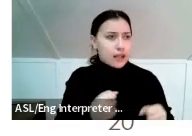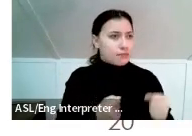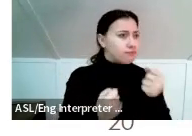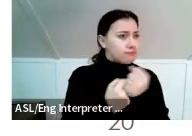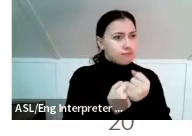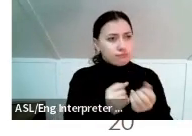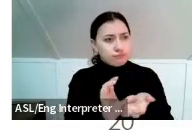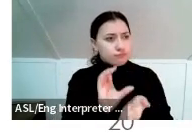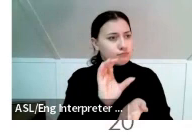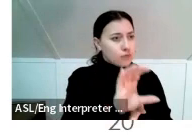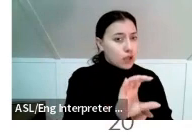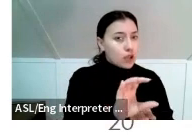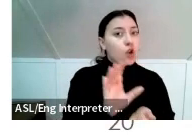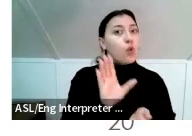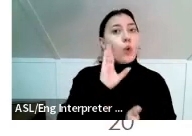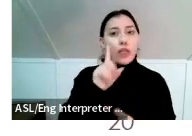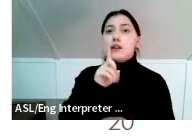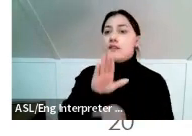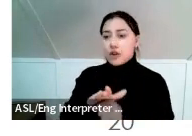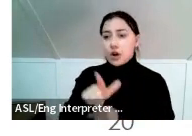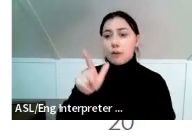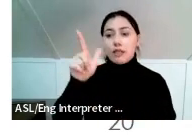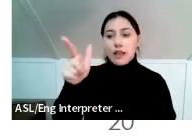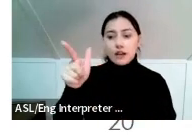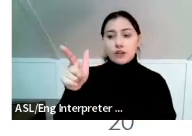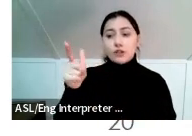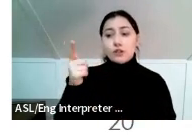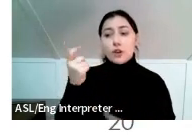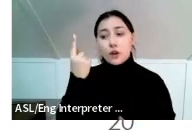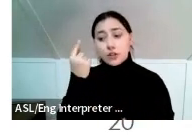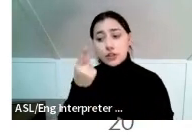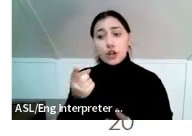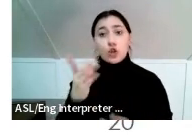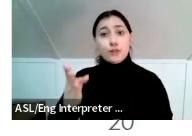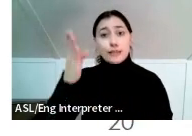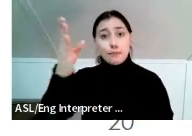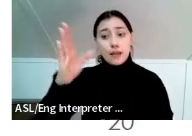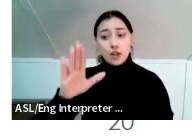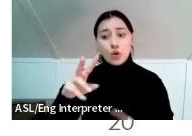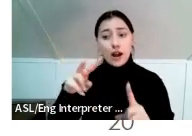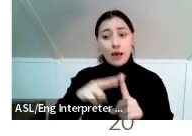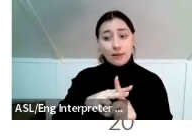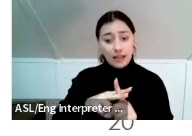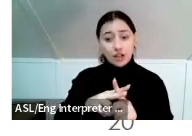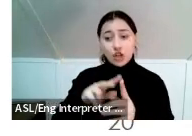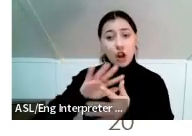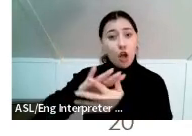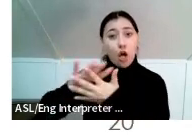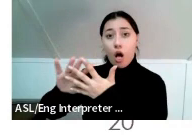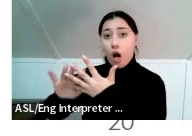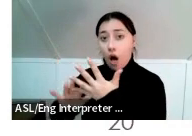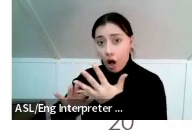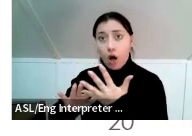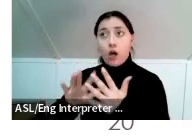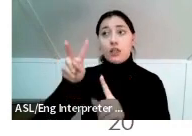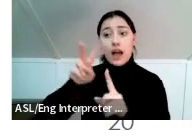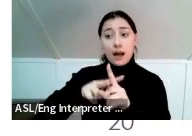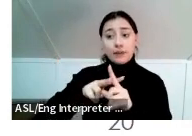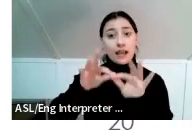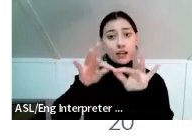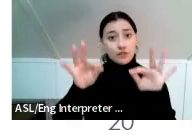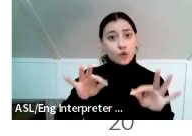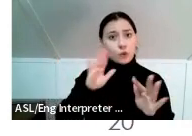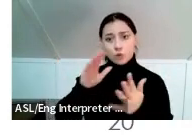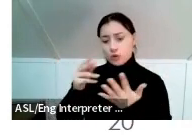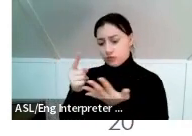going to be confirming that. So once you have submitted your application, all of the applications will be reviewed by staff. So we'll